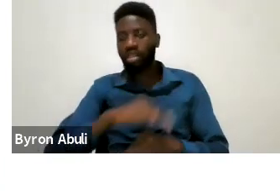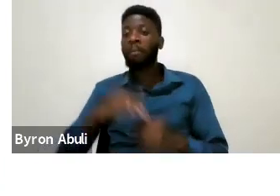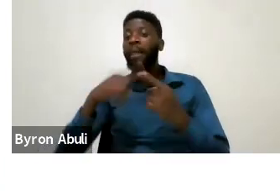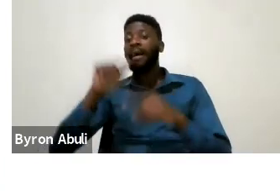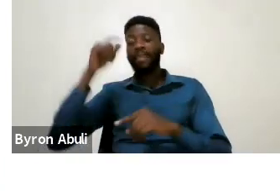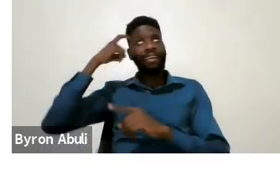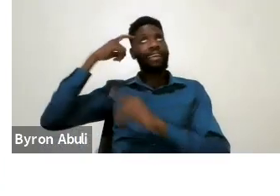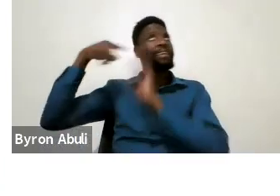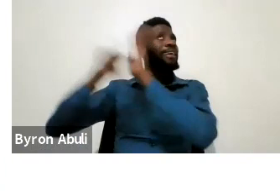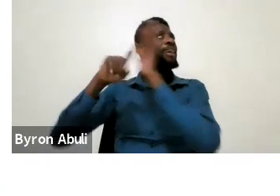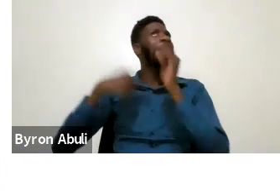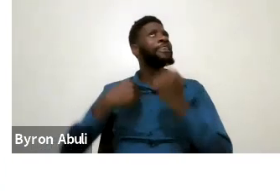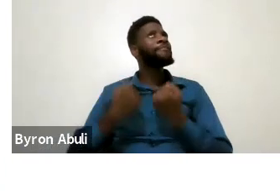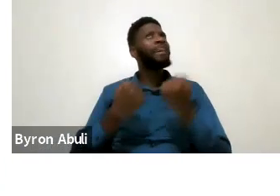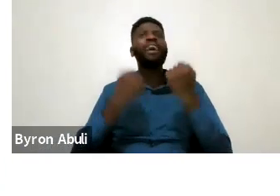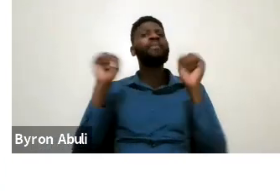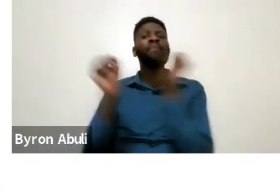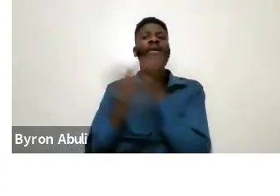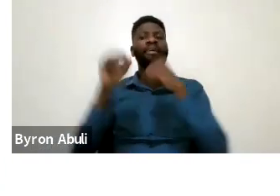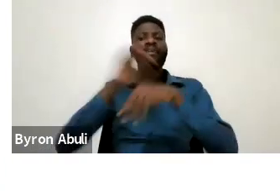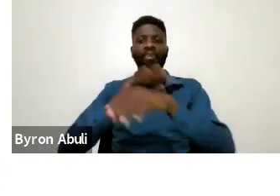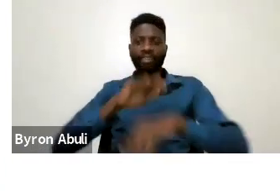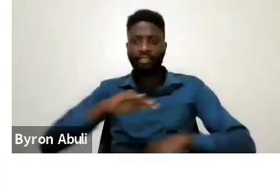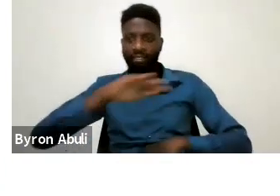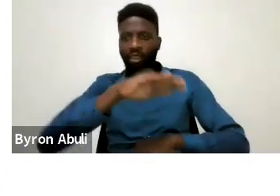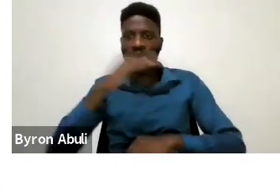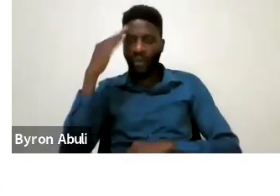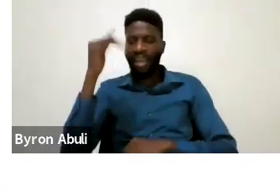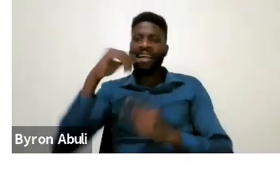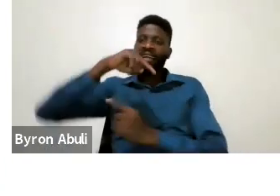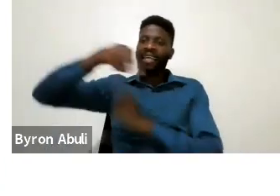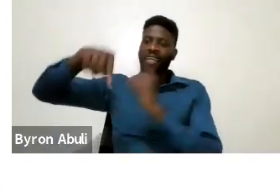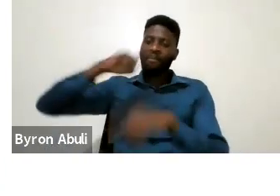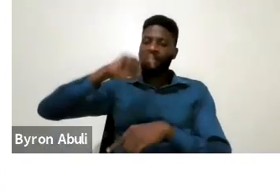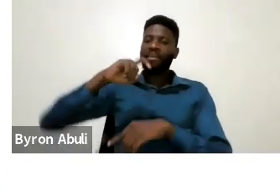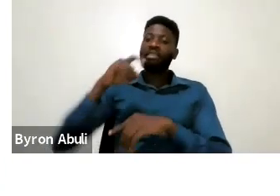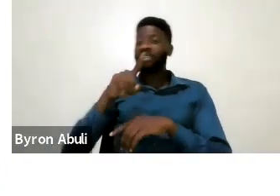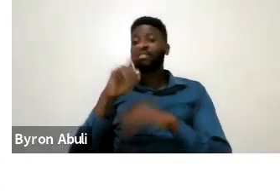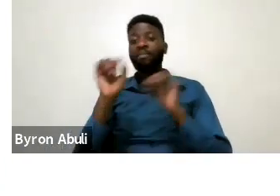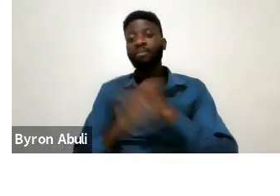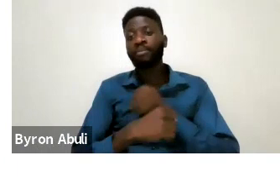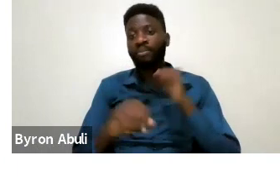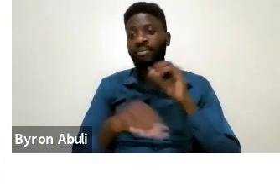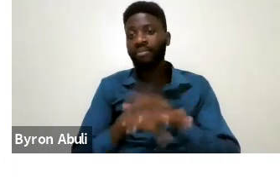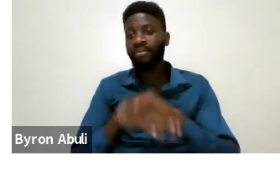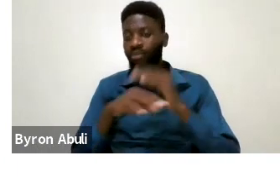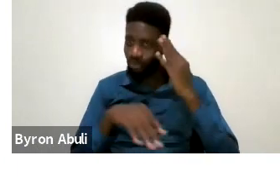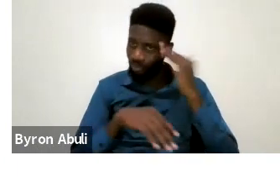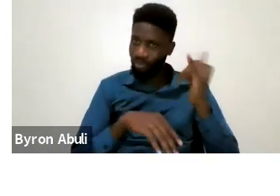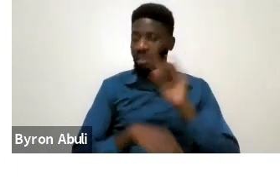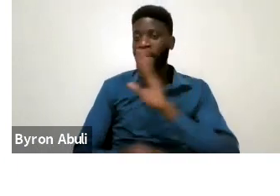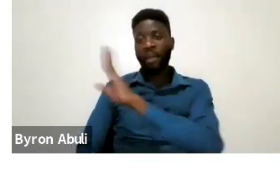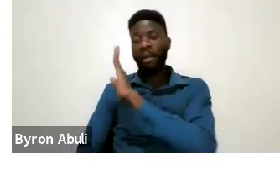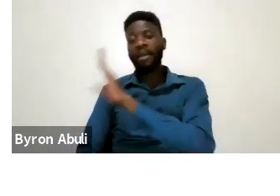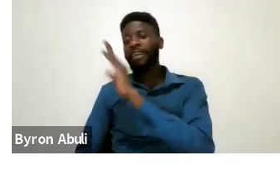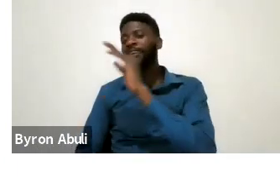this person will just go around and you will not find parking. What? Because they have created, their imagination have just